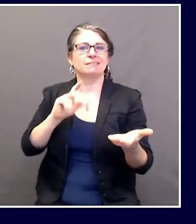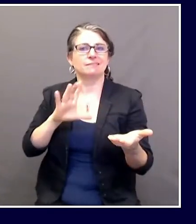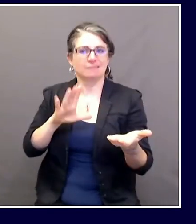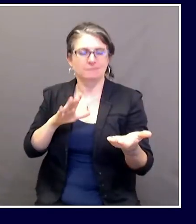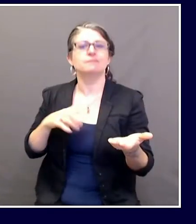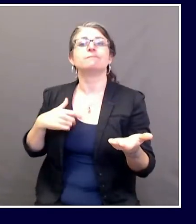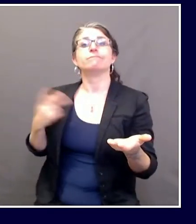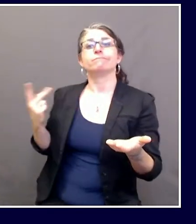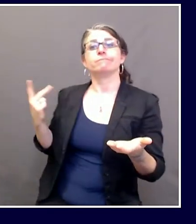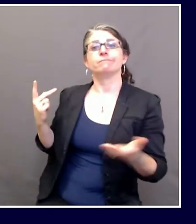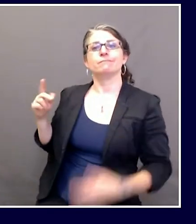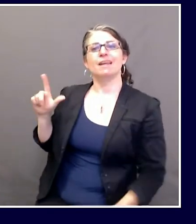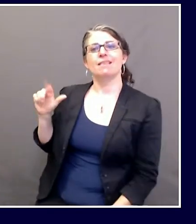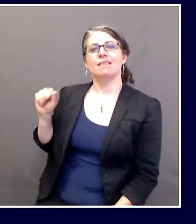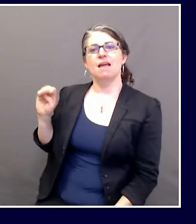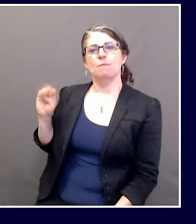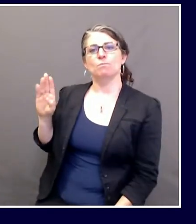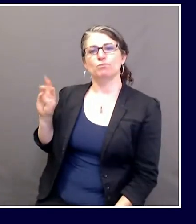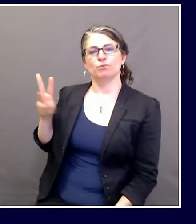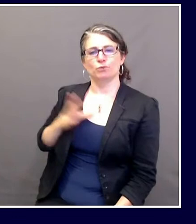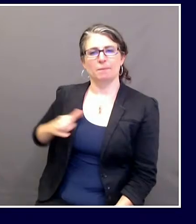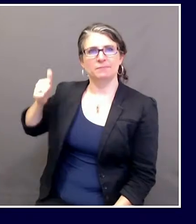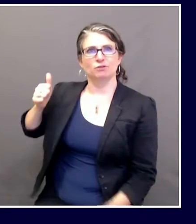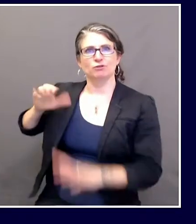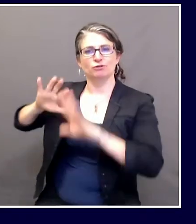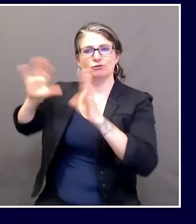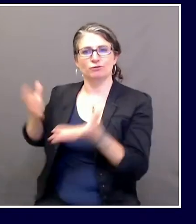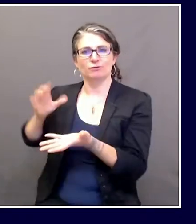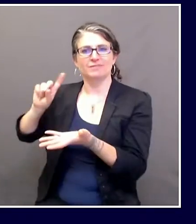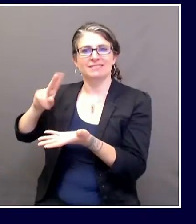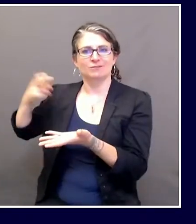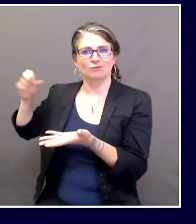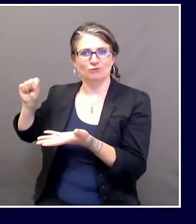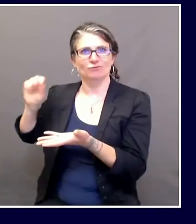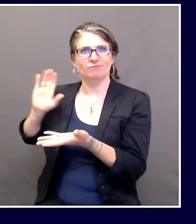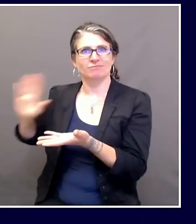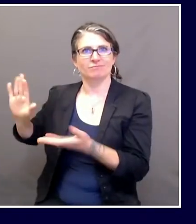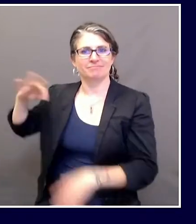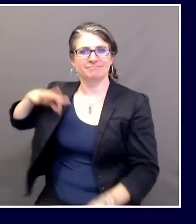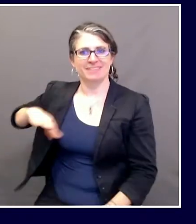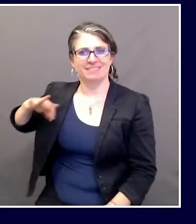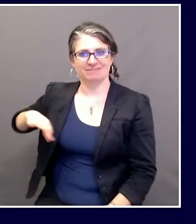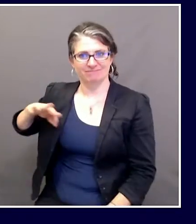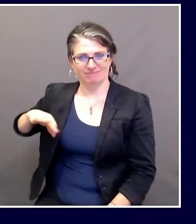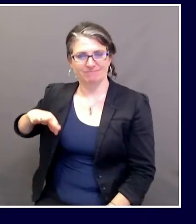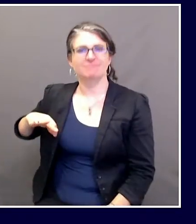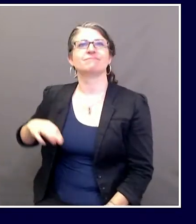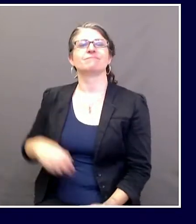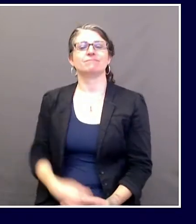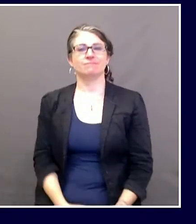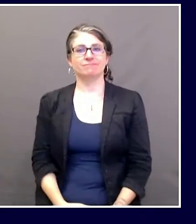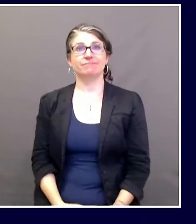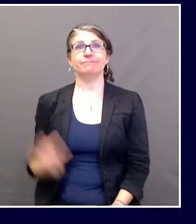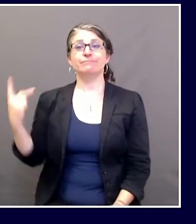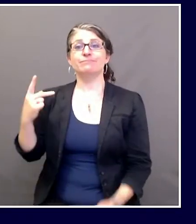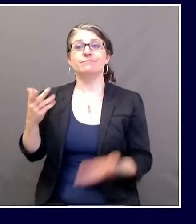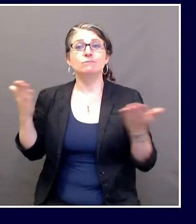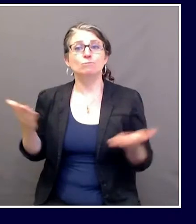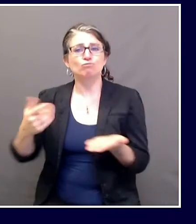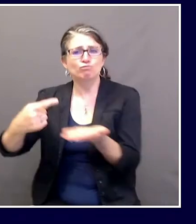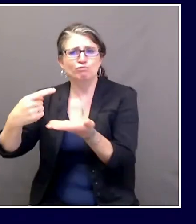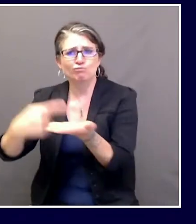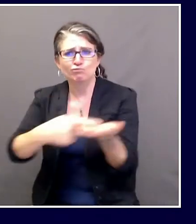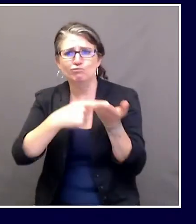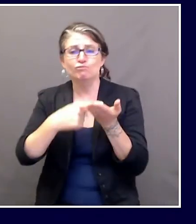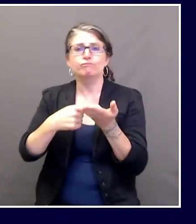Commissioner Jean Lambrew, Commissioner of Maine's Department of Health and Human Services. Commissioner Lambrew and I are pleased to be with you today